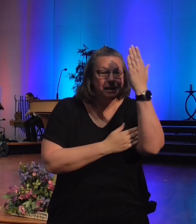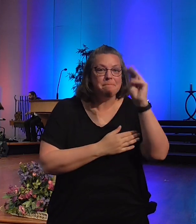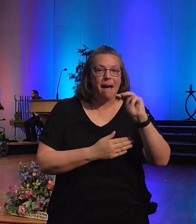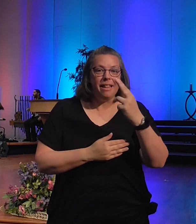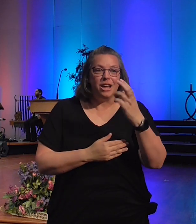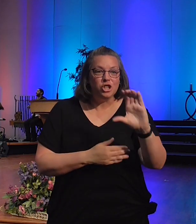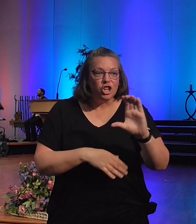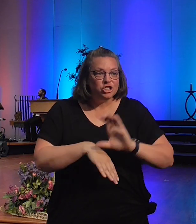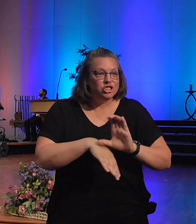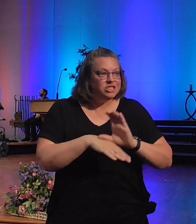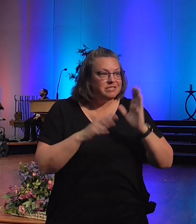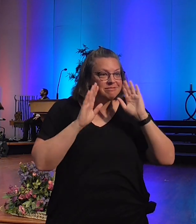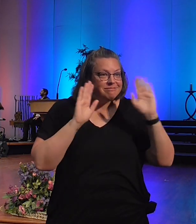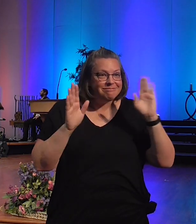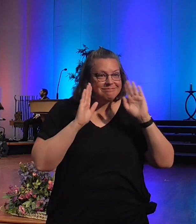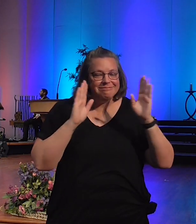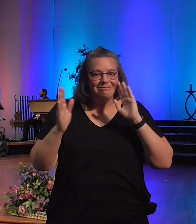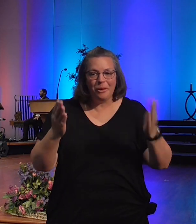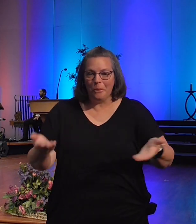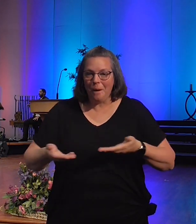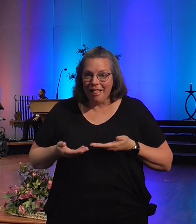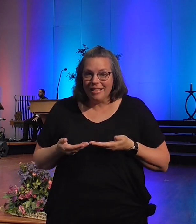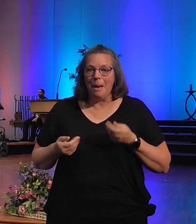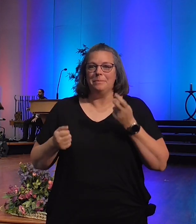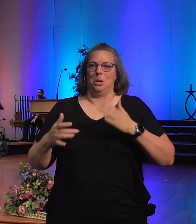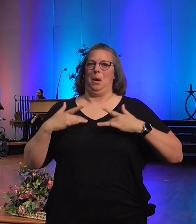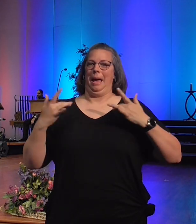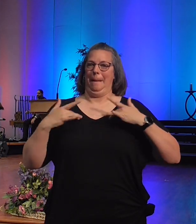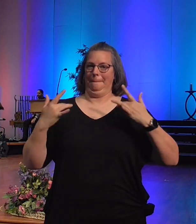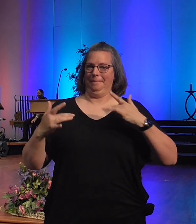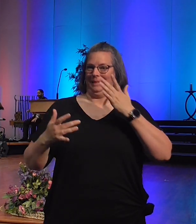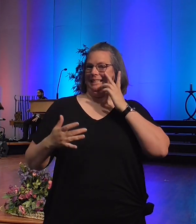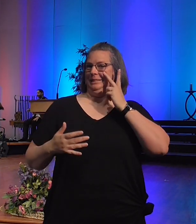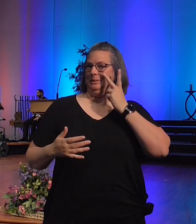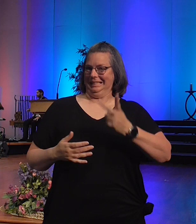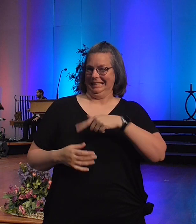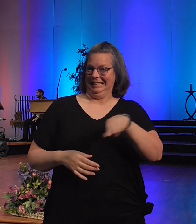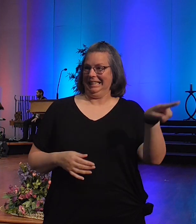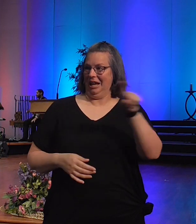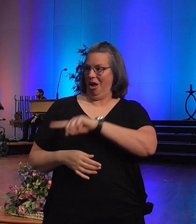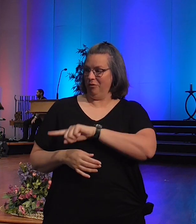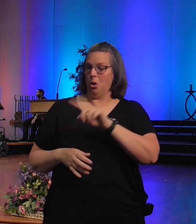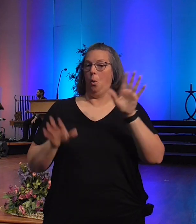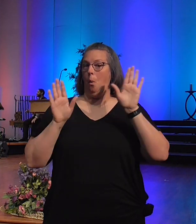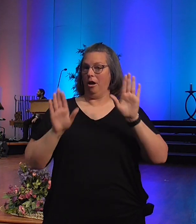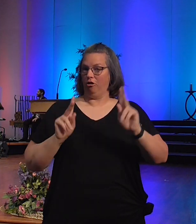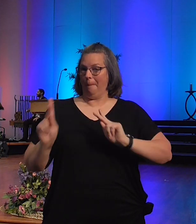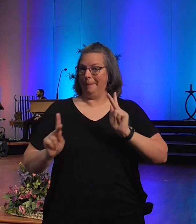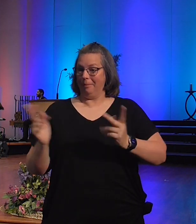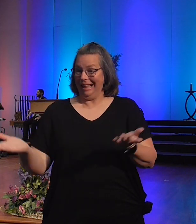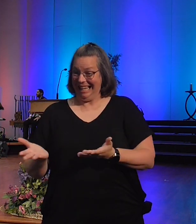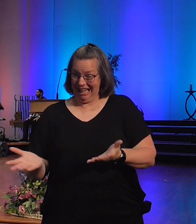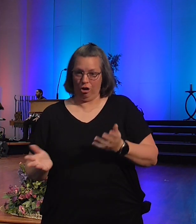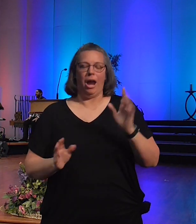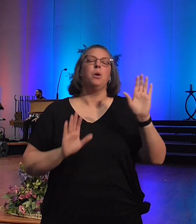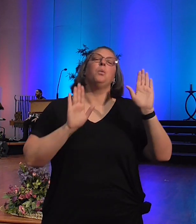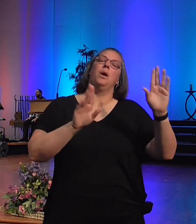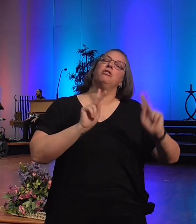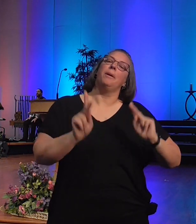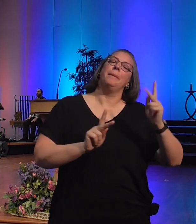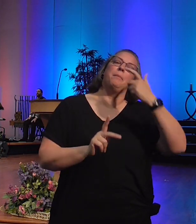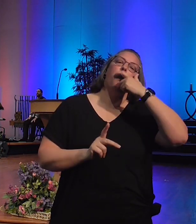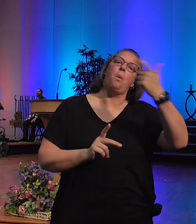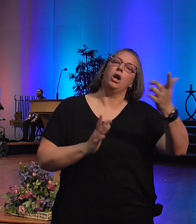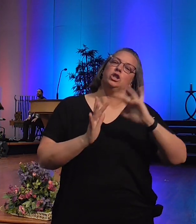Church. Welcome, welcome. So glad to see you all here. A lot of wonderful people here in this room and a lot of wonderful people watching us